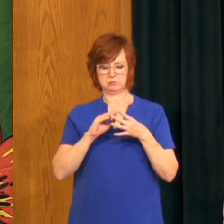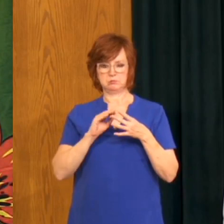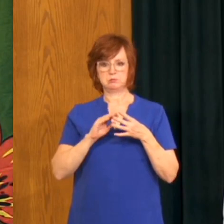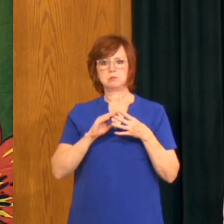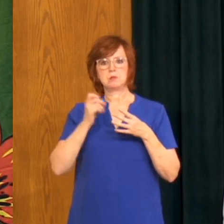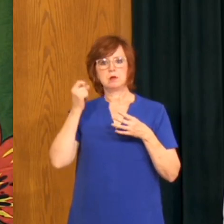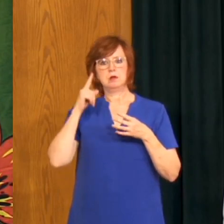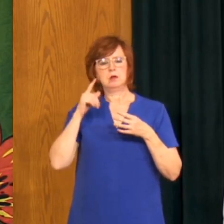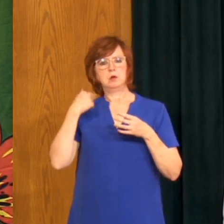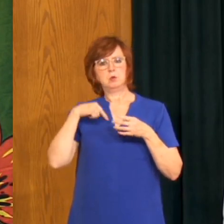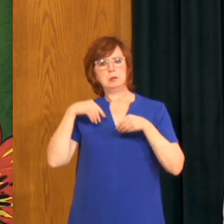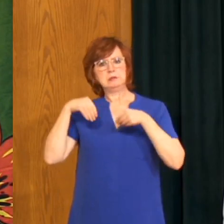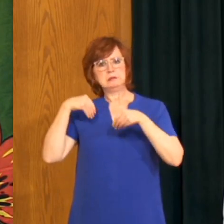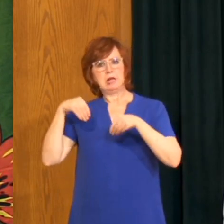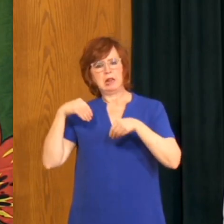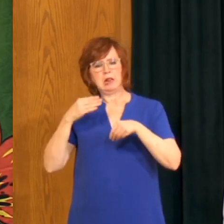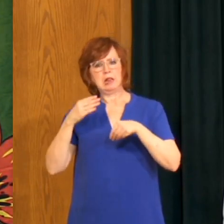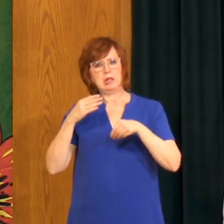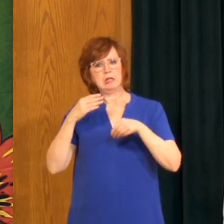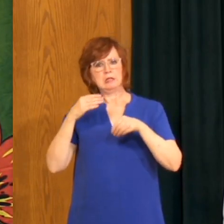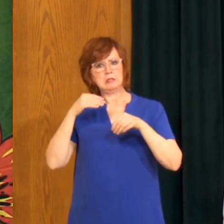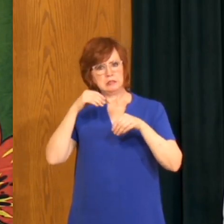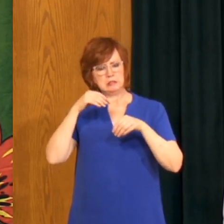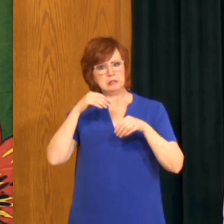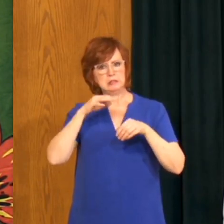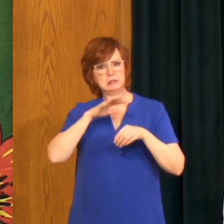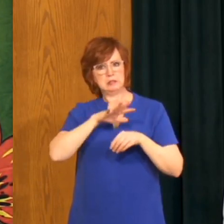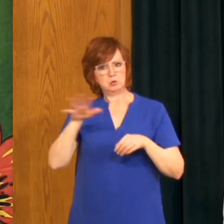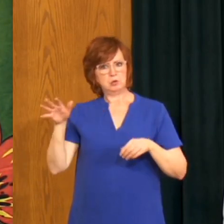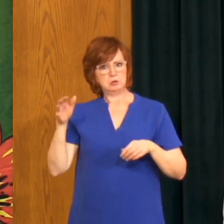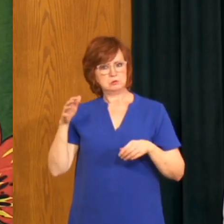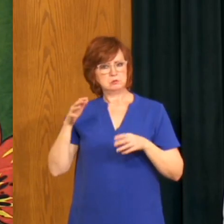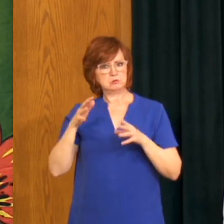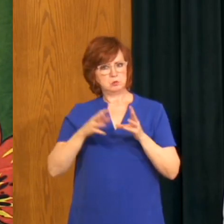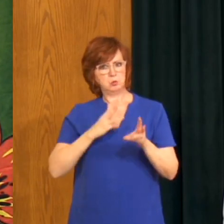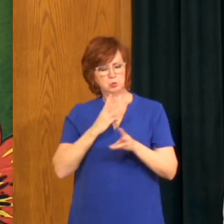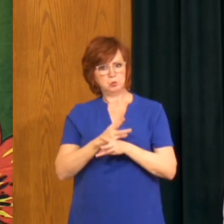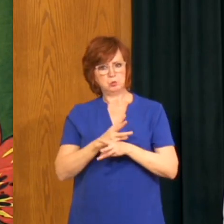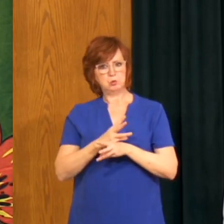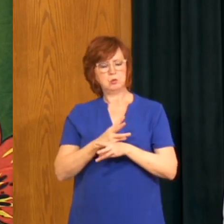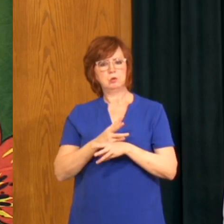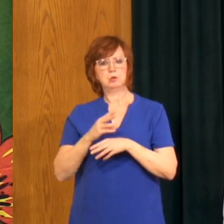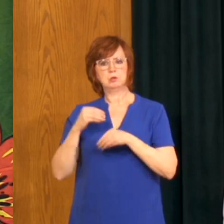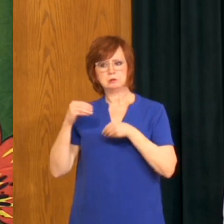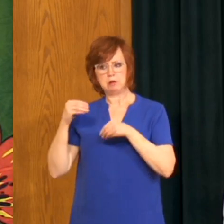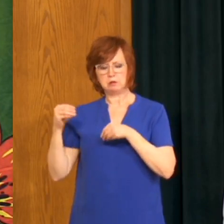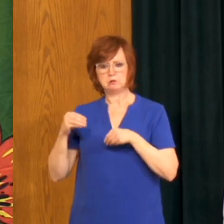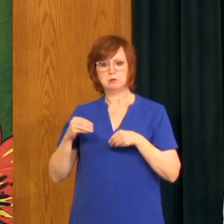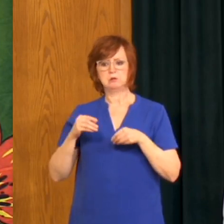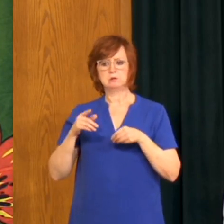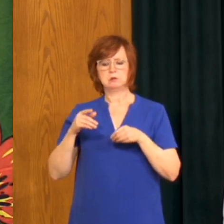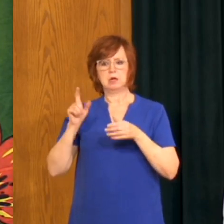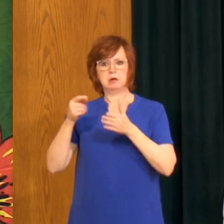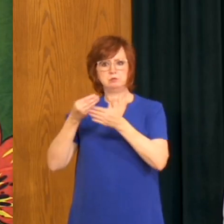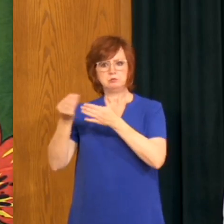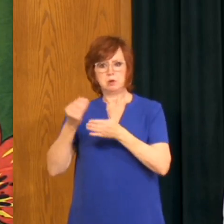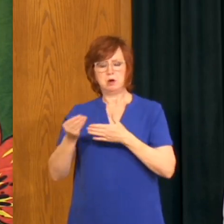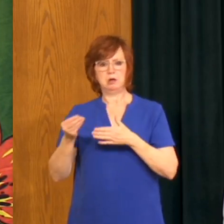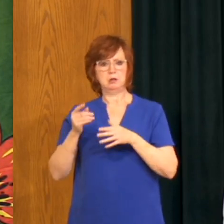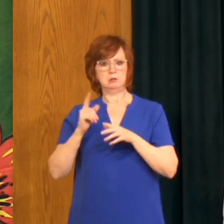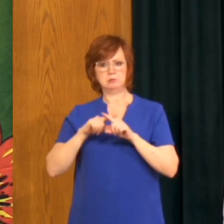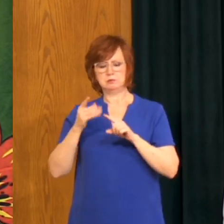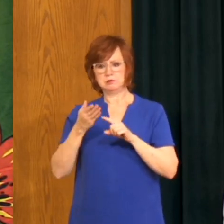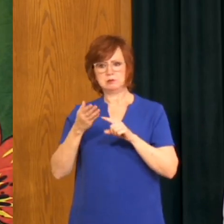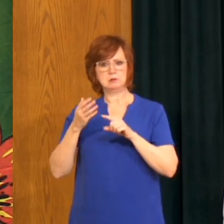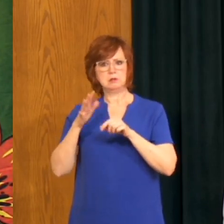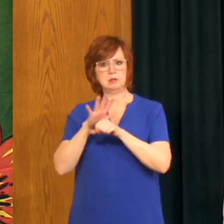and spending those dollars, investing those dollars essentially into the other service-related industries, service-related sectors of